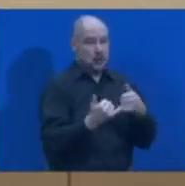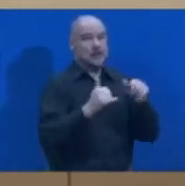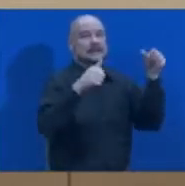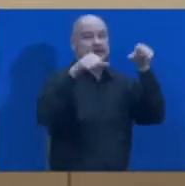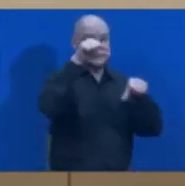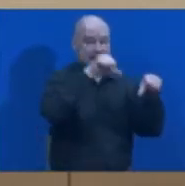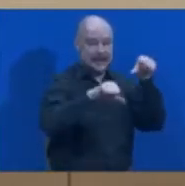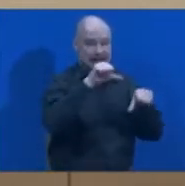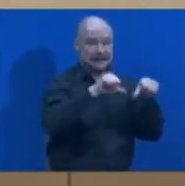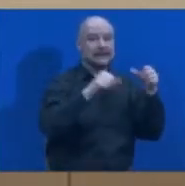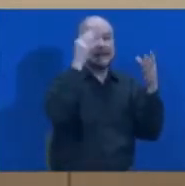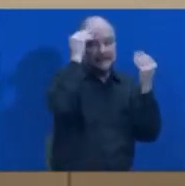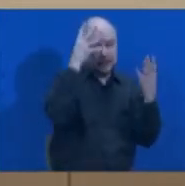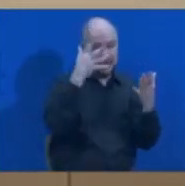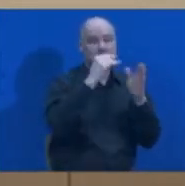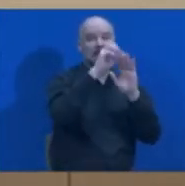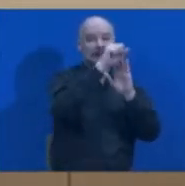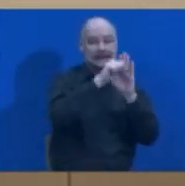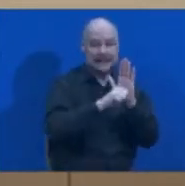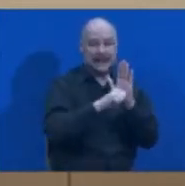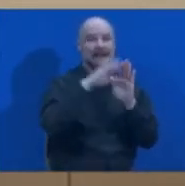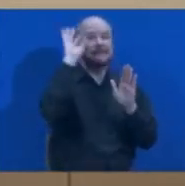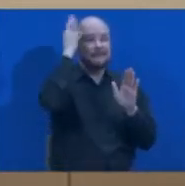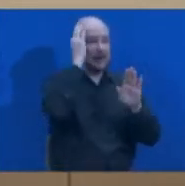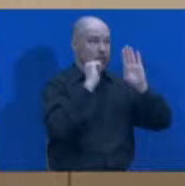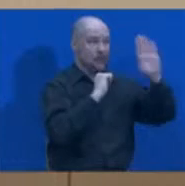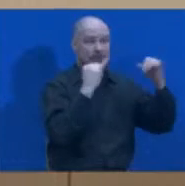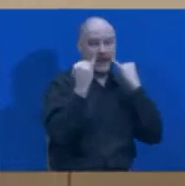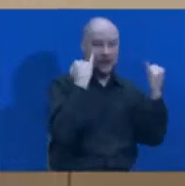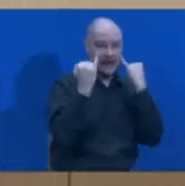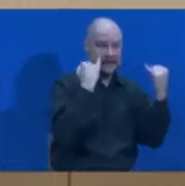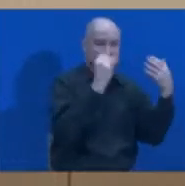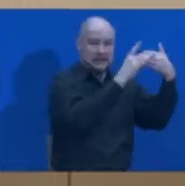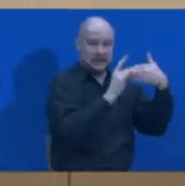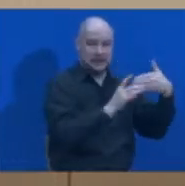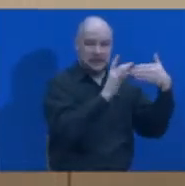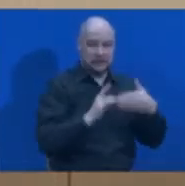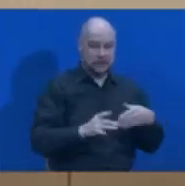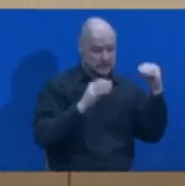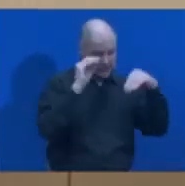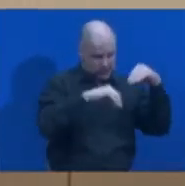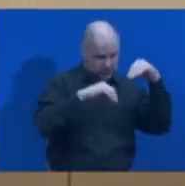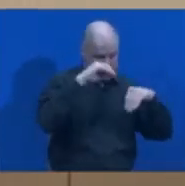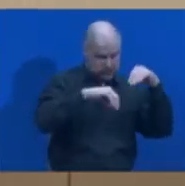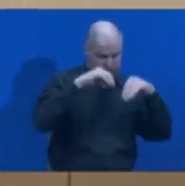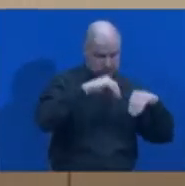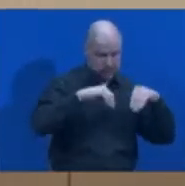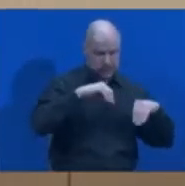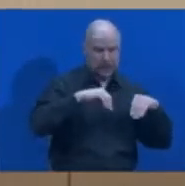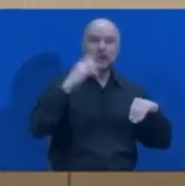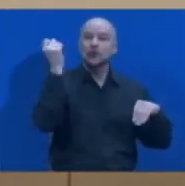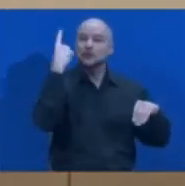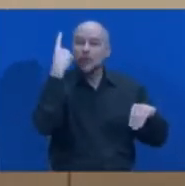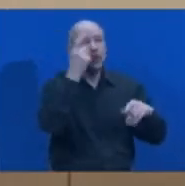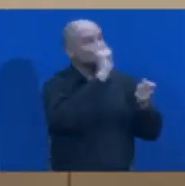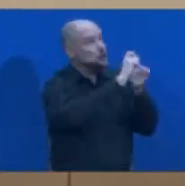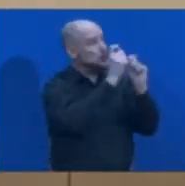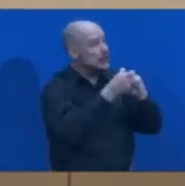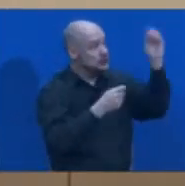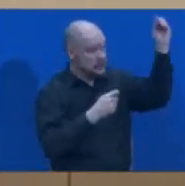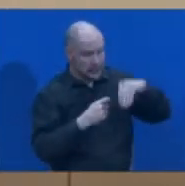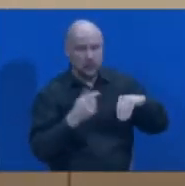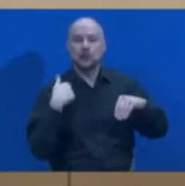testing information and state and federal guidance. It is subject to change as new information, testing tools, and guidance are